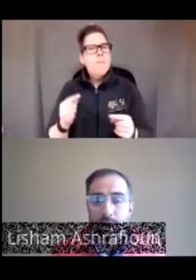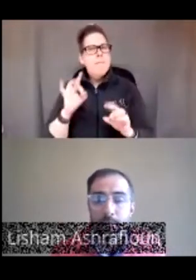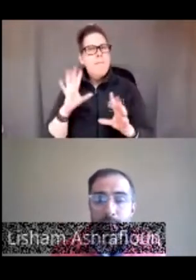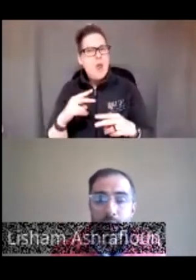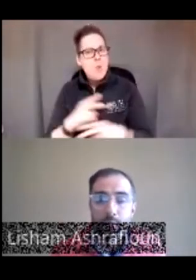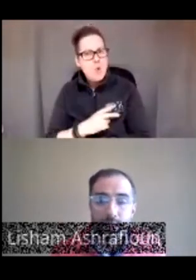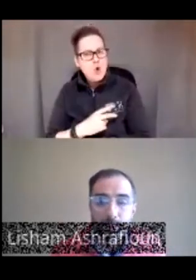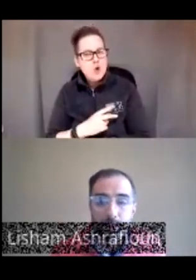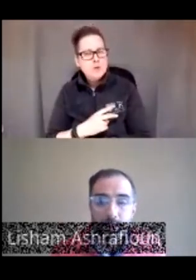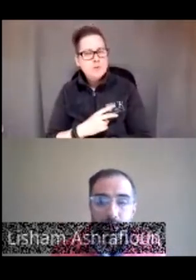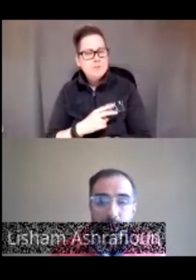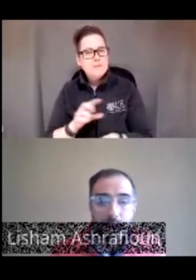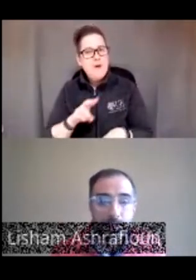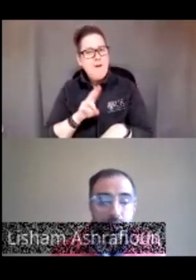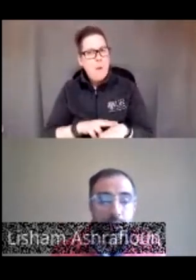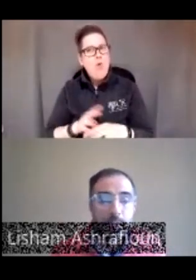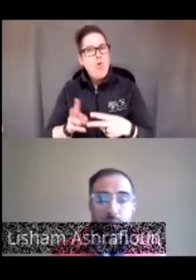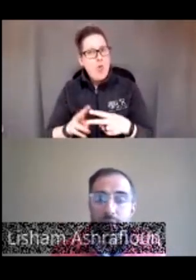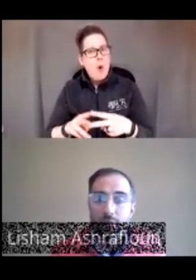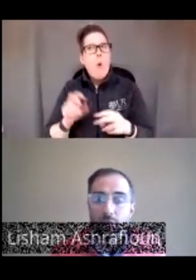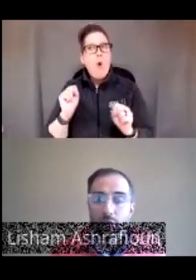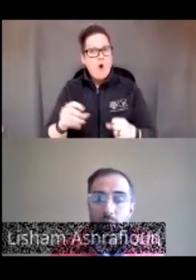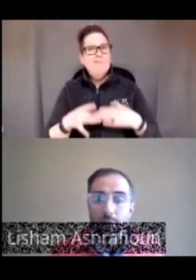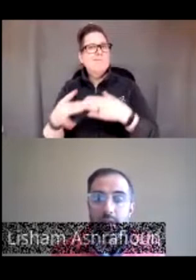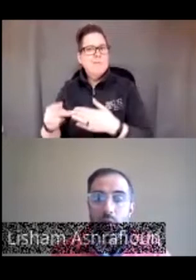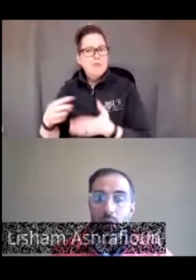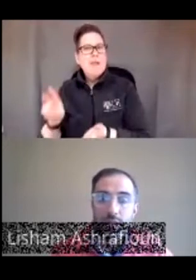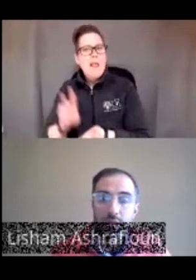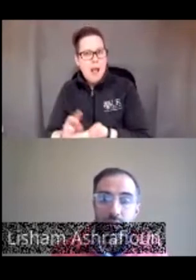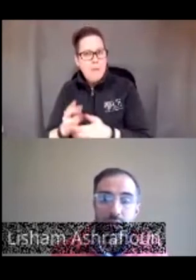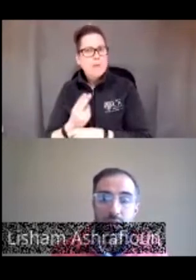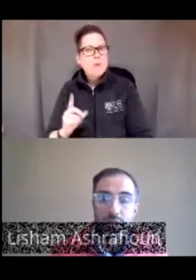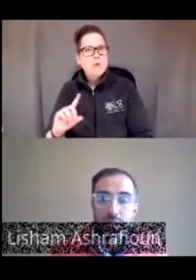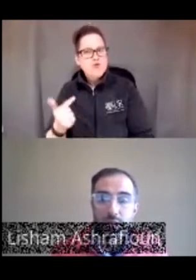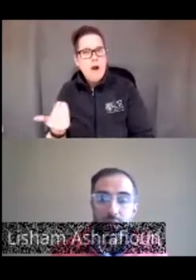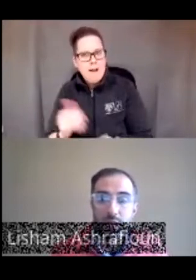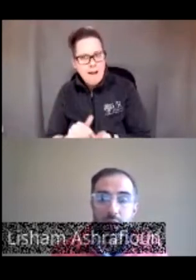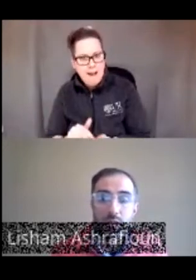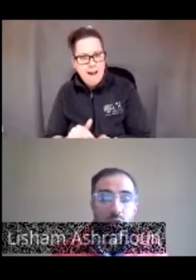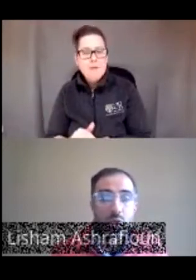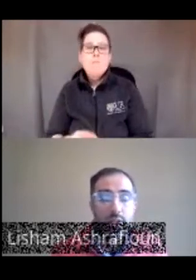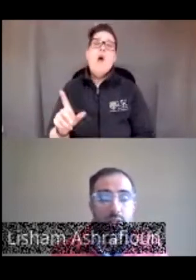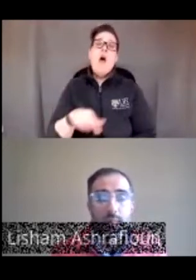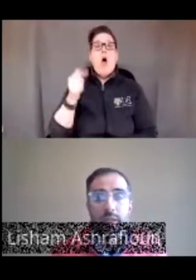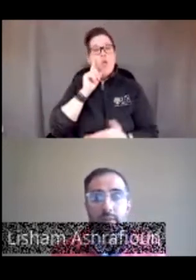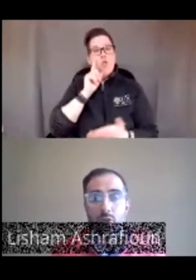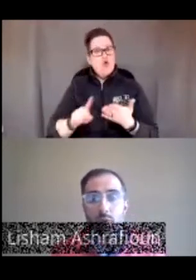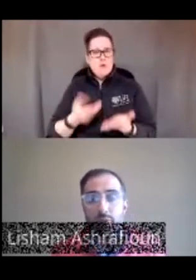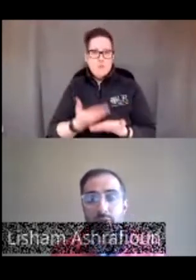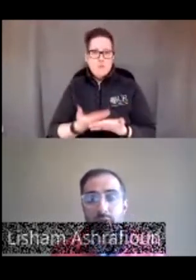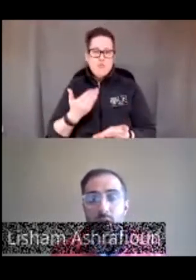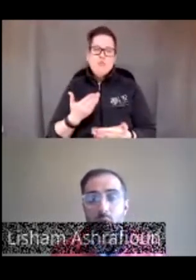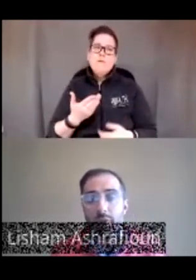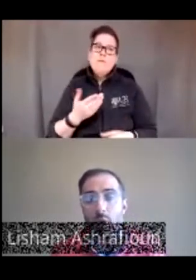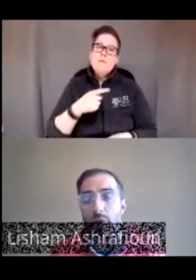are precipitants of relapse. And then there's also been some qualitative research that's underscored that some